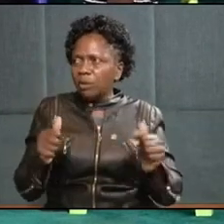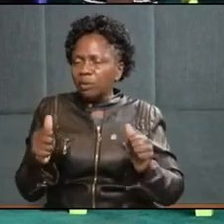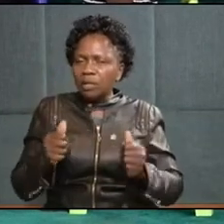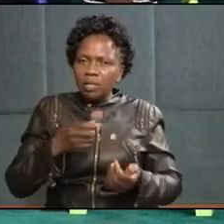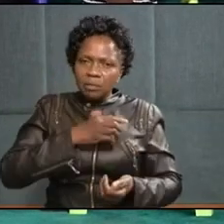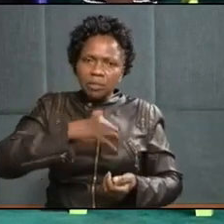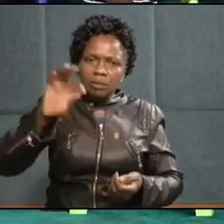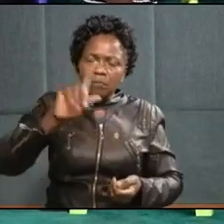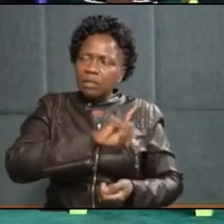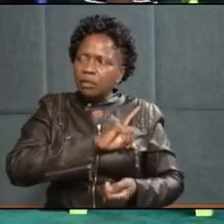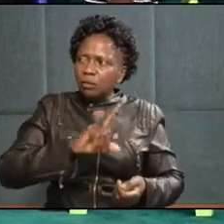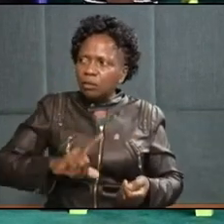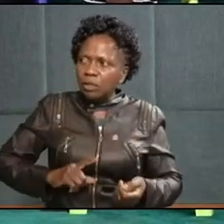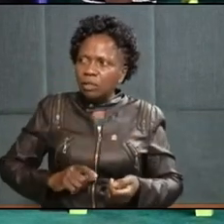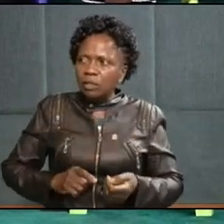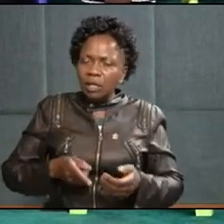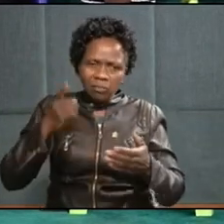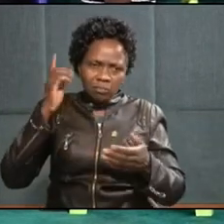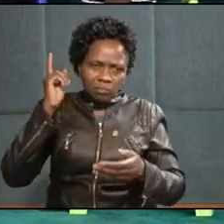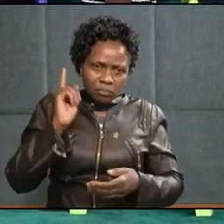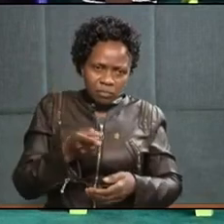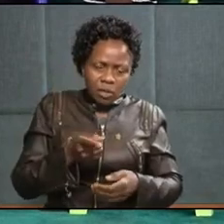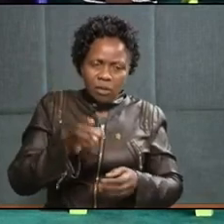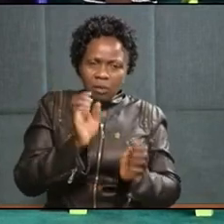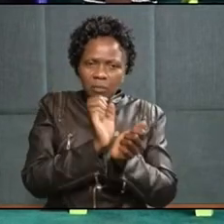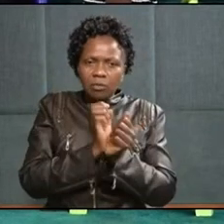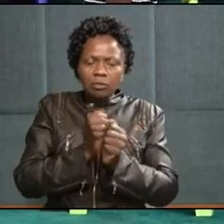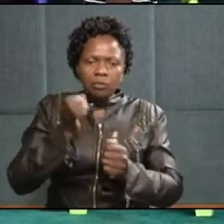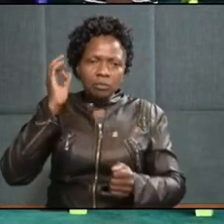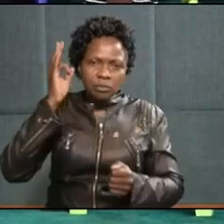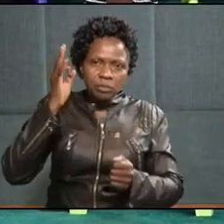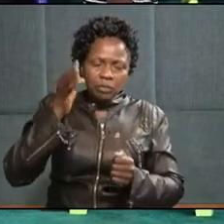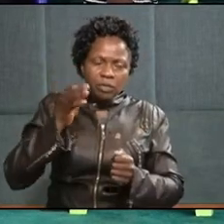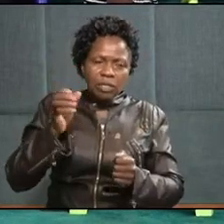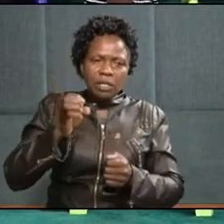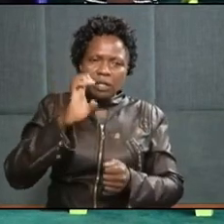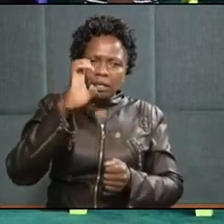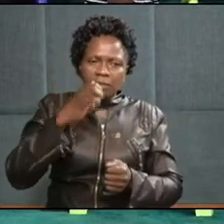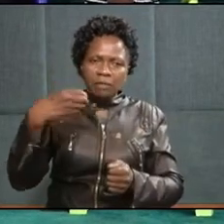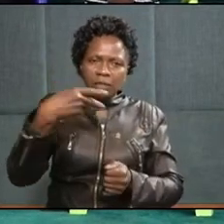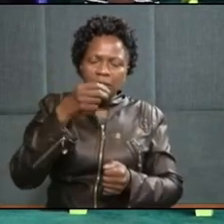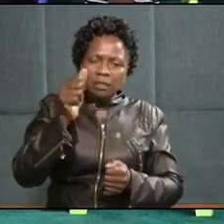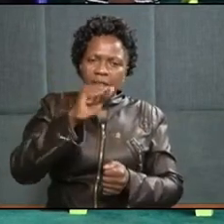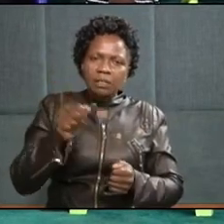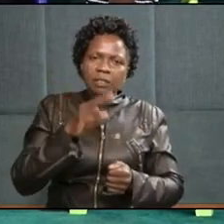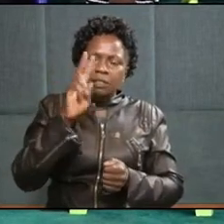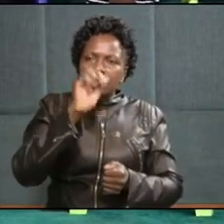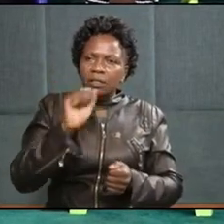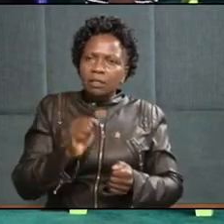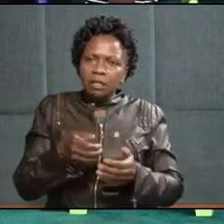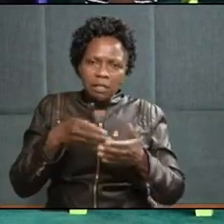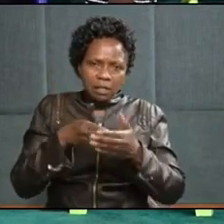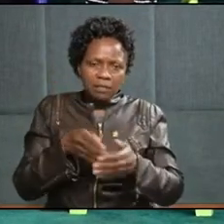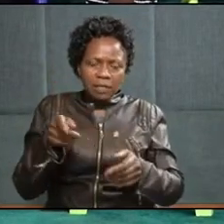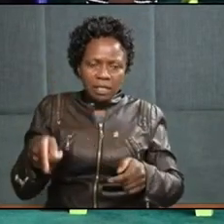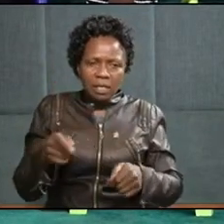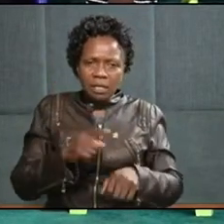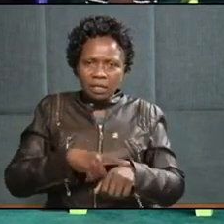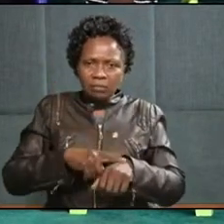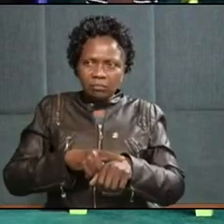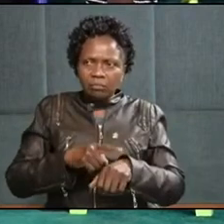Spirit of the Lord had forbidden Paul to preach the gospel in Ephesus. But now we see him arriving in Ephesus